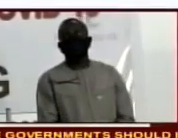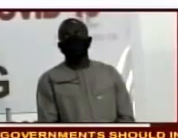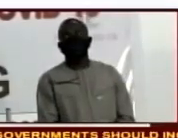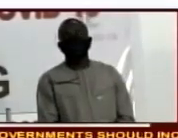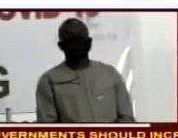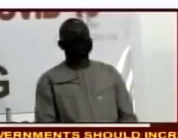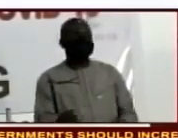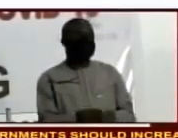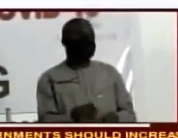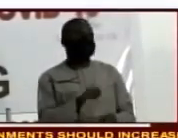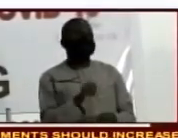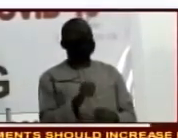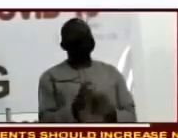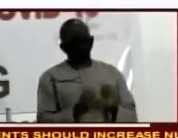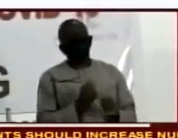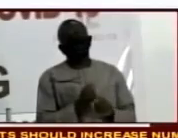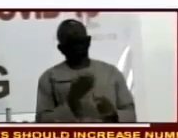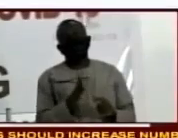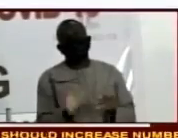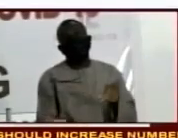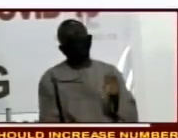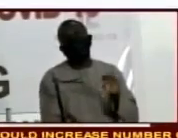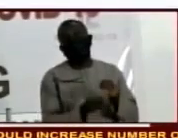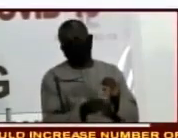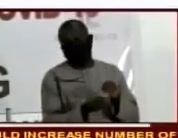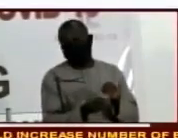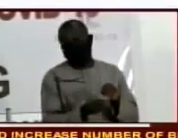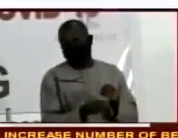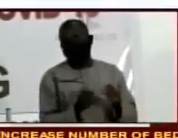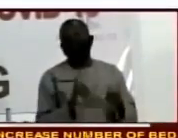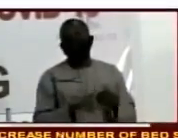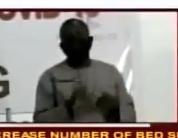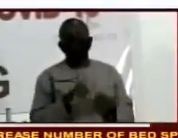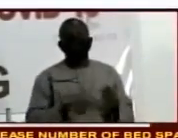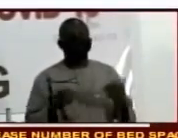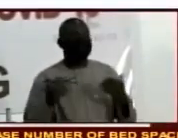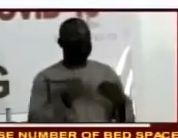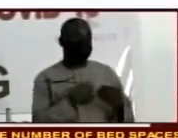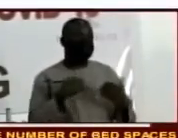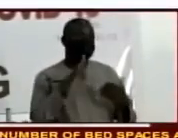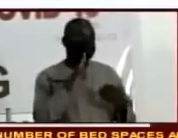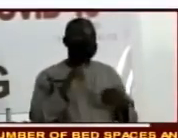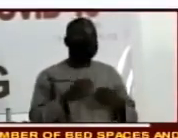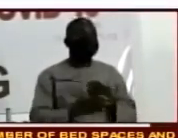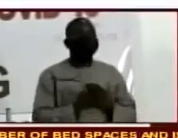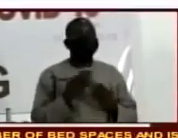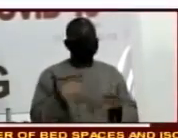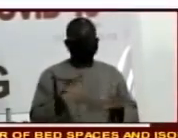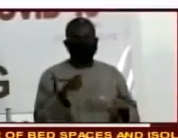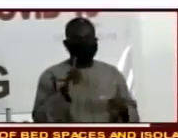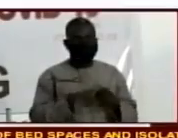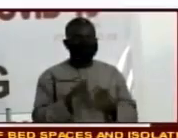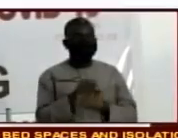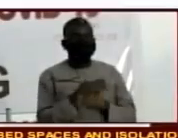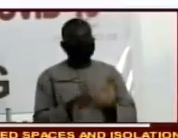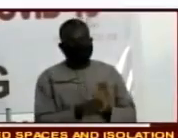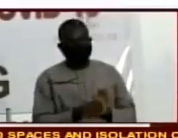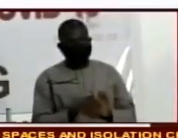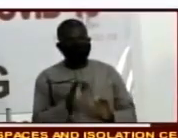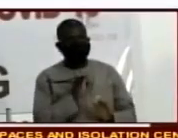kind of addition to what we have already done to the states. And I'm